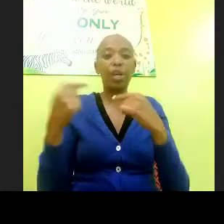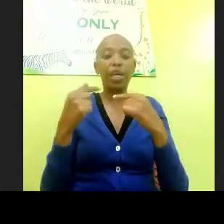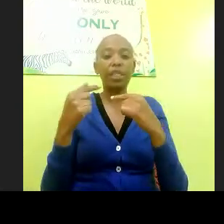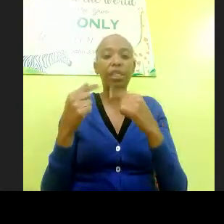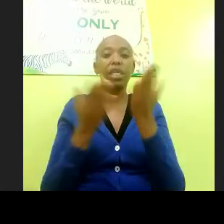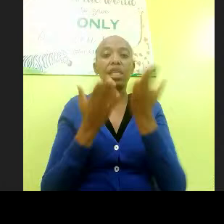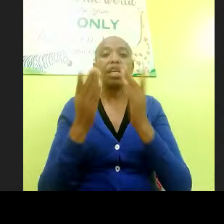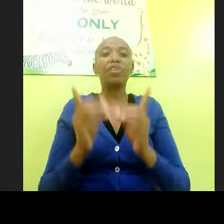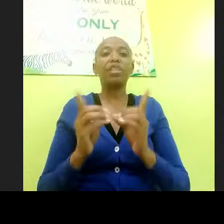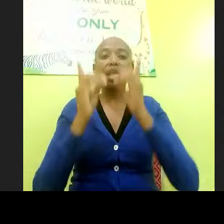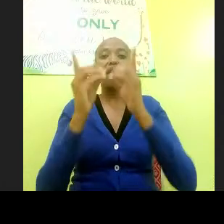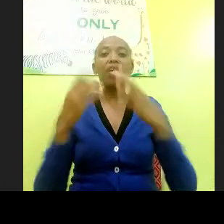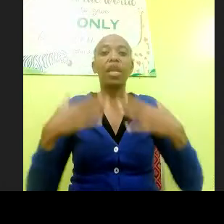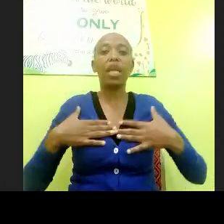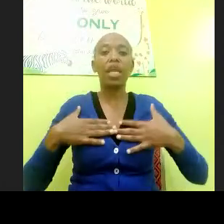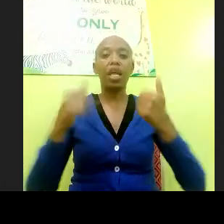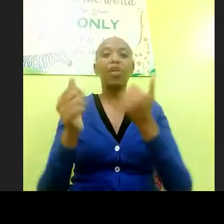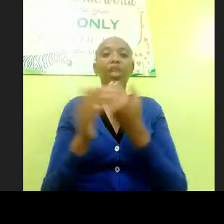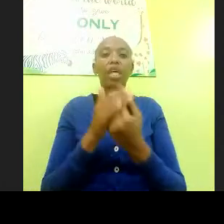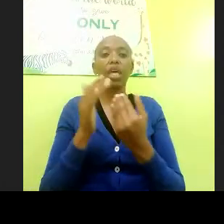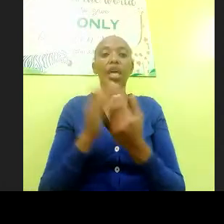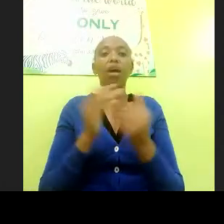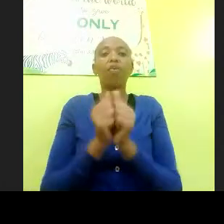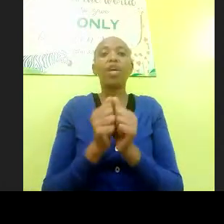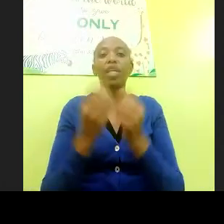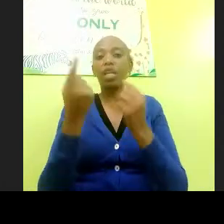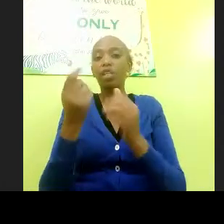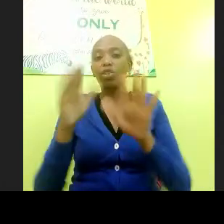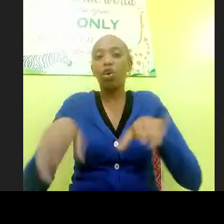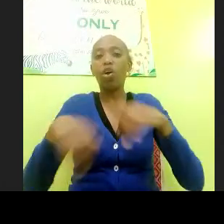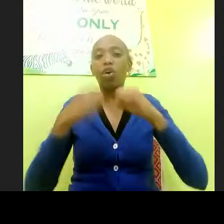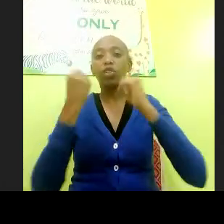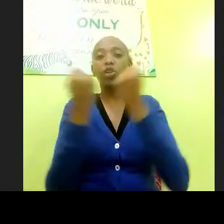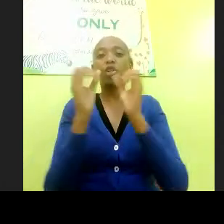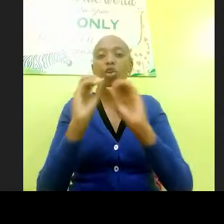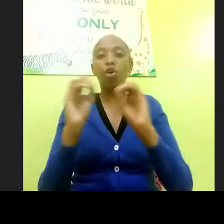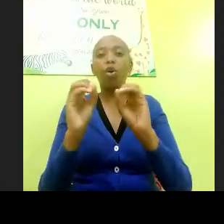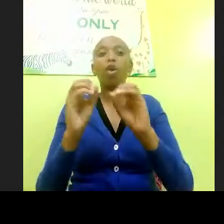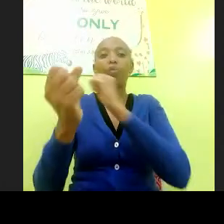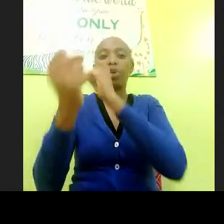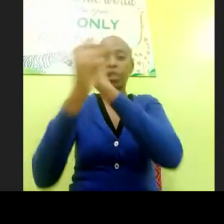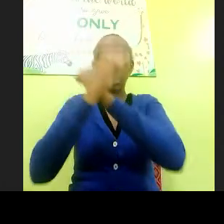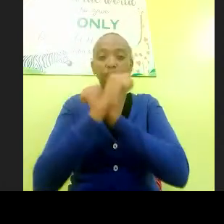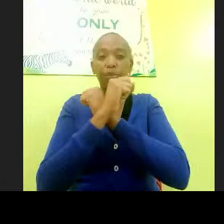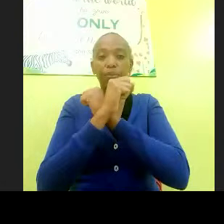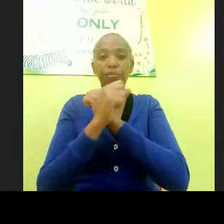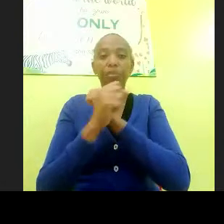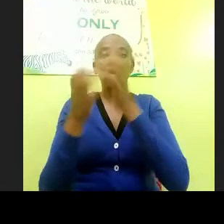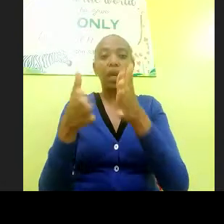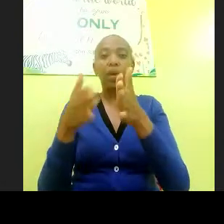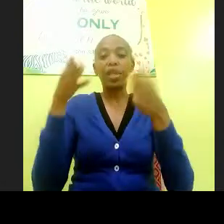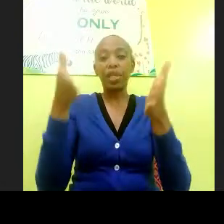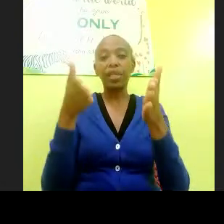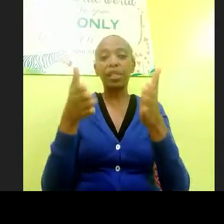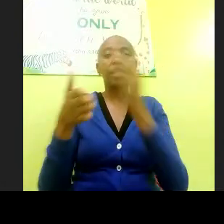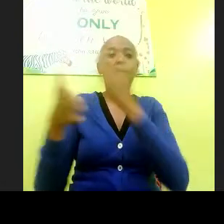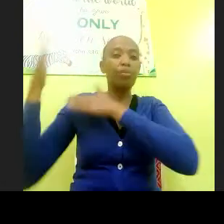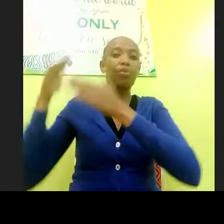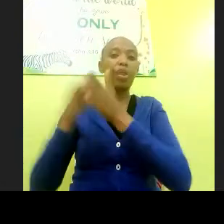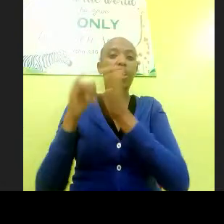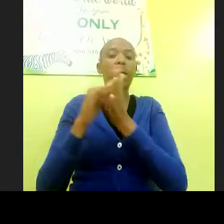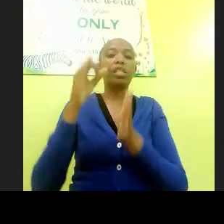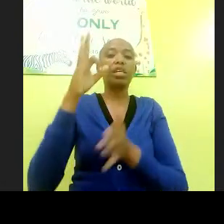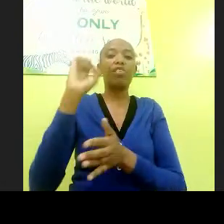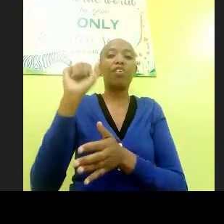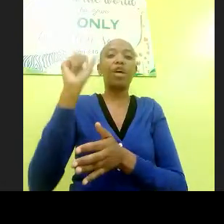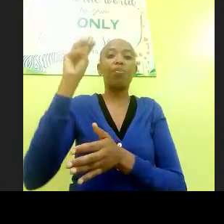and healthcare with little to no social protection mechanisms in place. It is within this background that FemNet, in